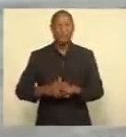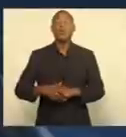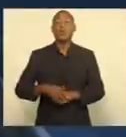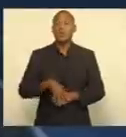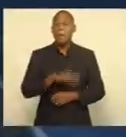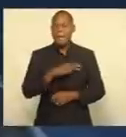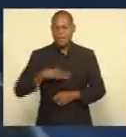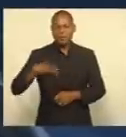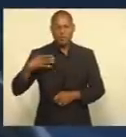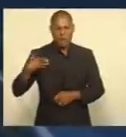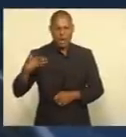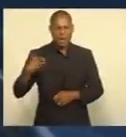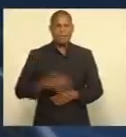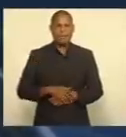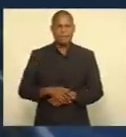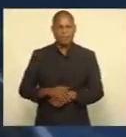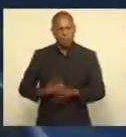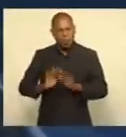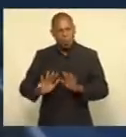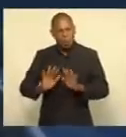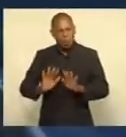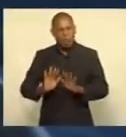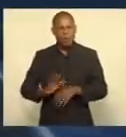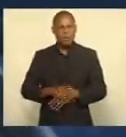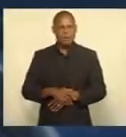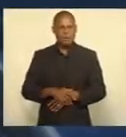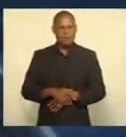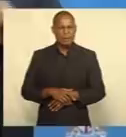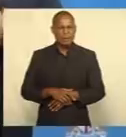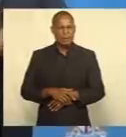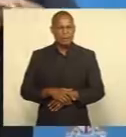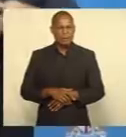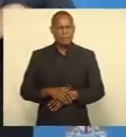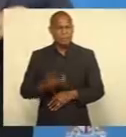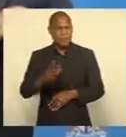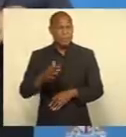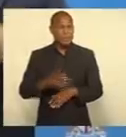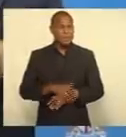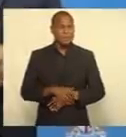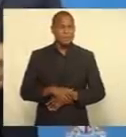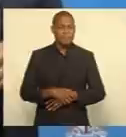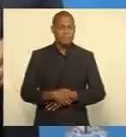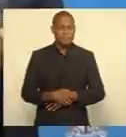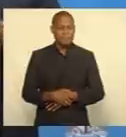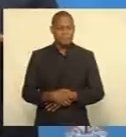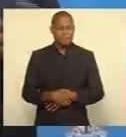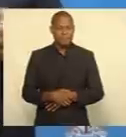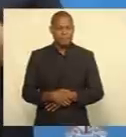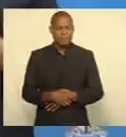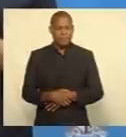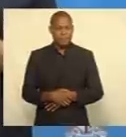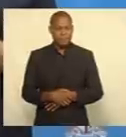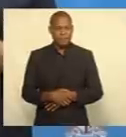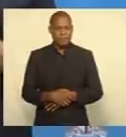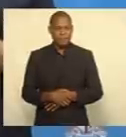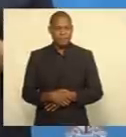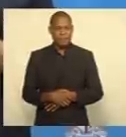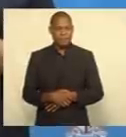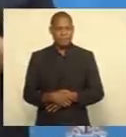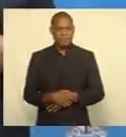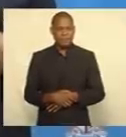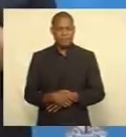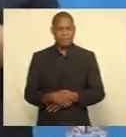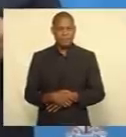which variant we are dealing with. Whether this is a new or more contagious variant of the